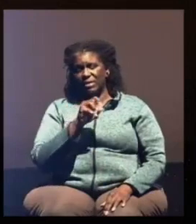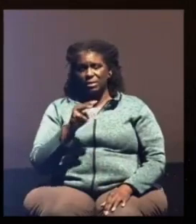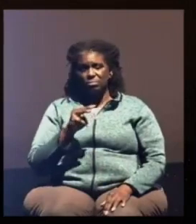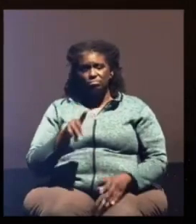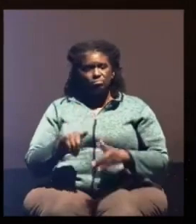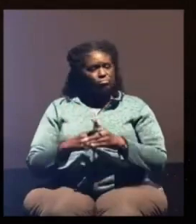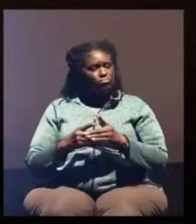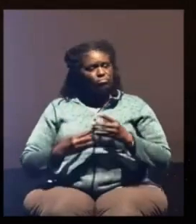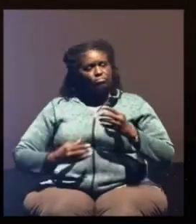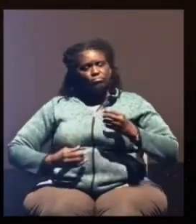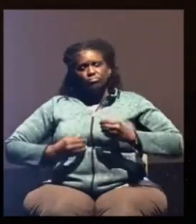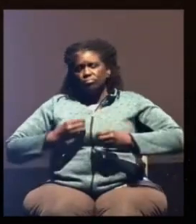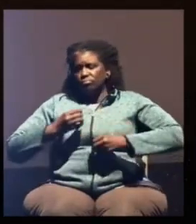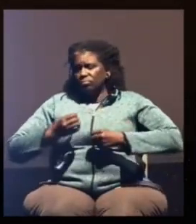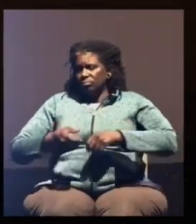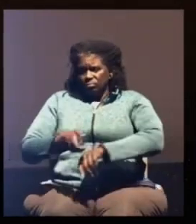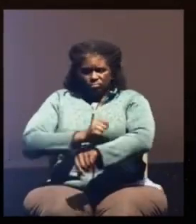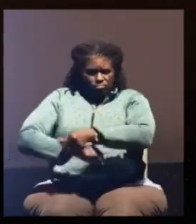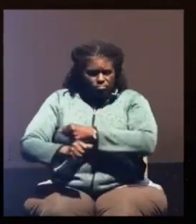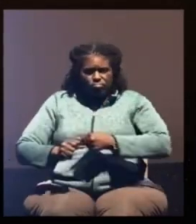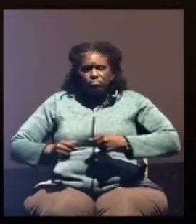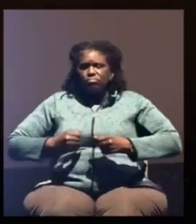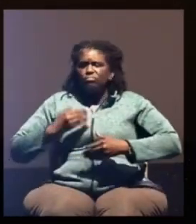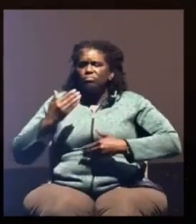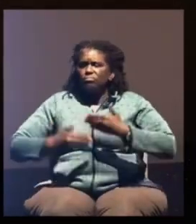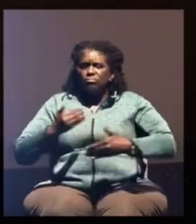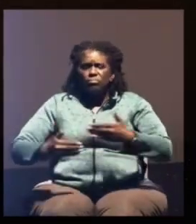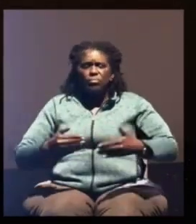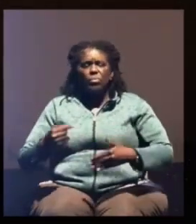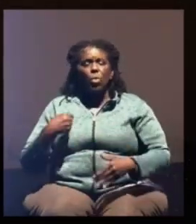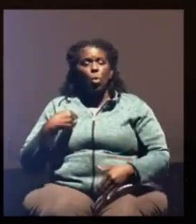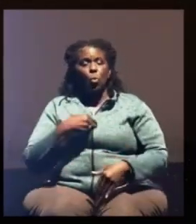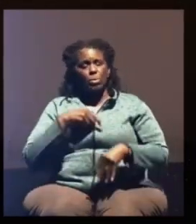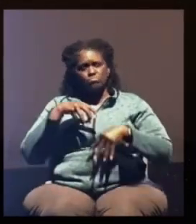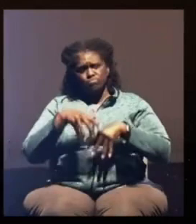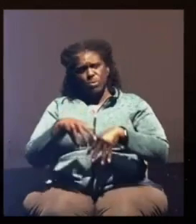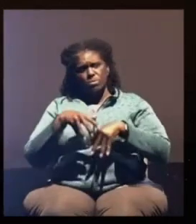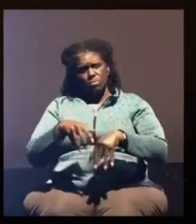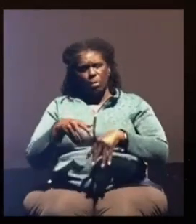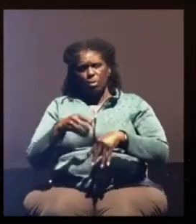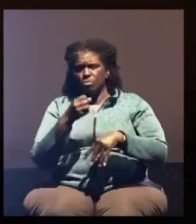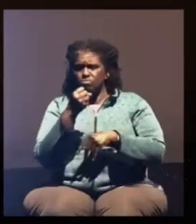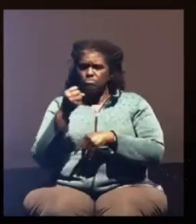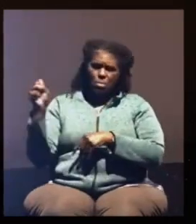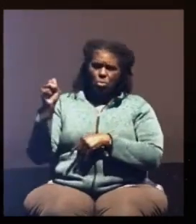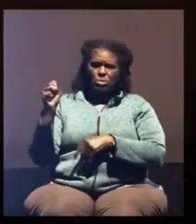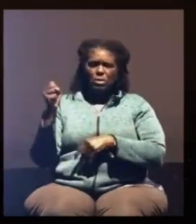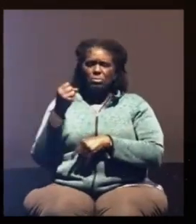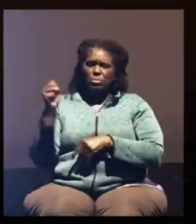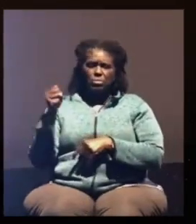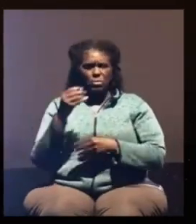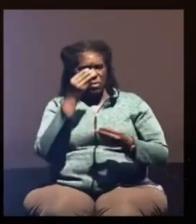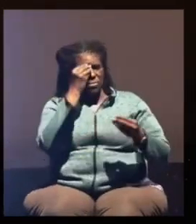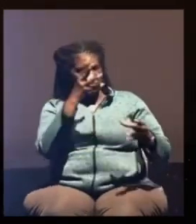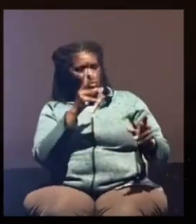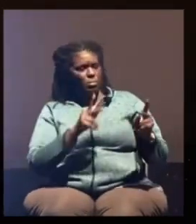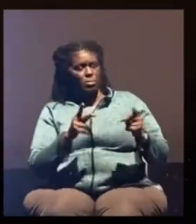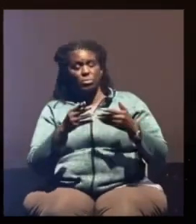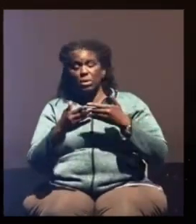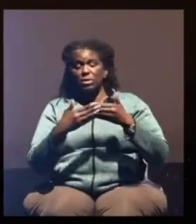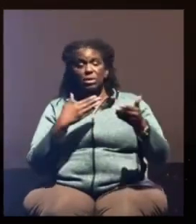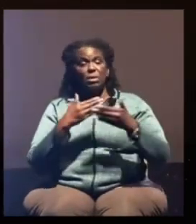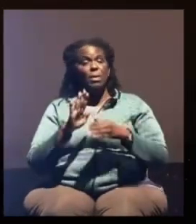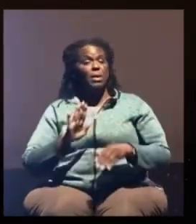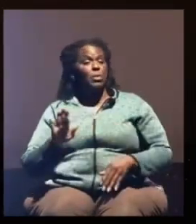my fellow classmates, we marched and protested all around the city to repeal this law and let everyone know, no matter